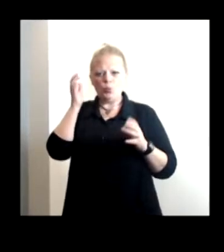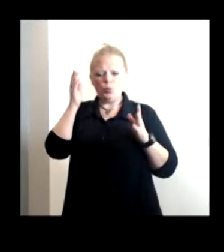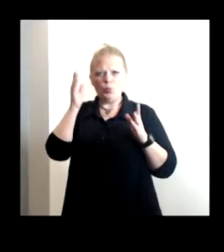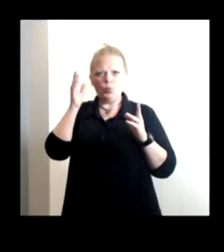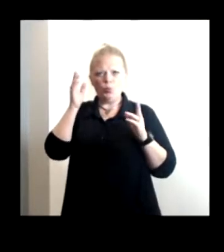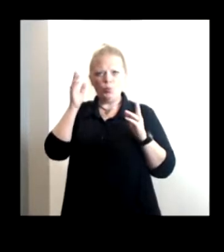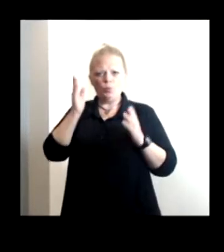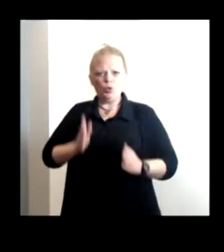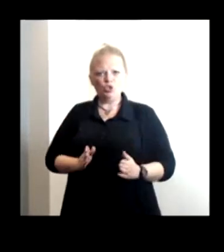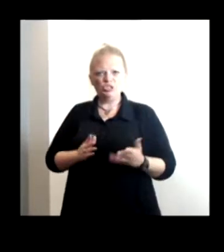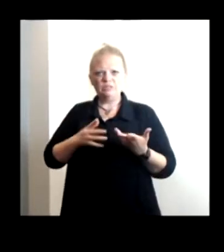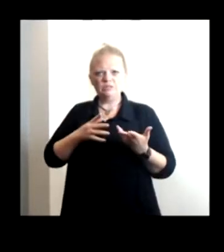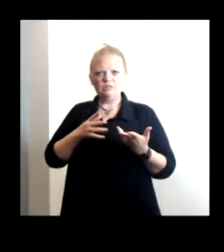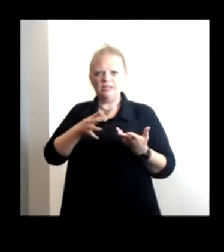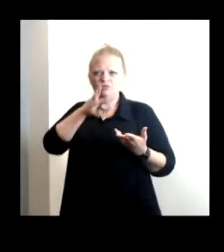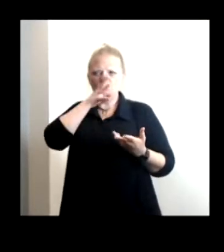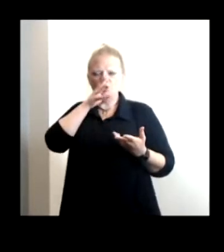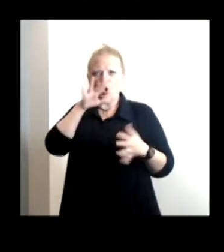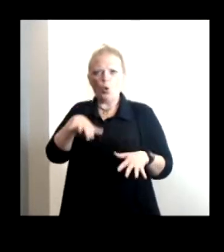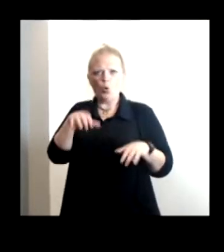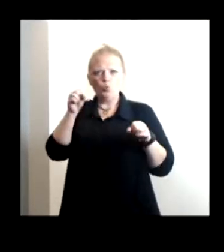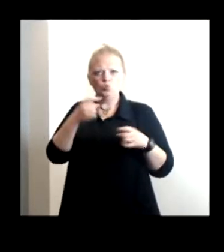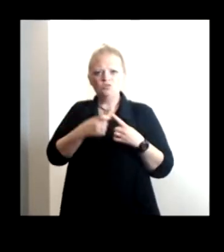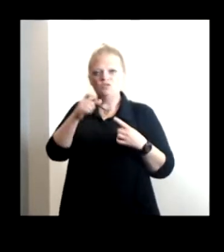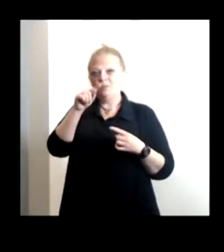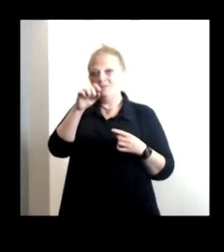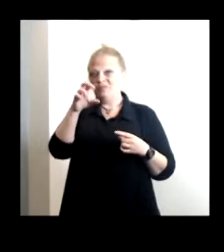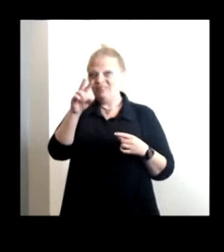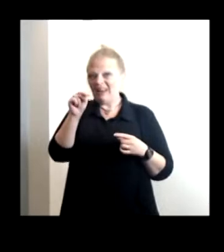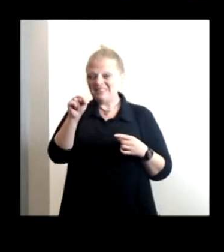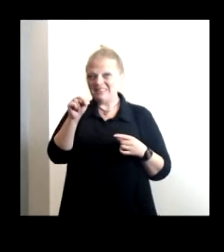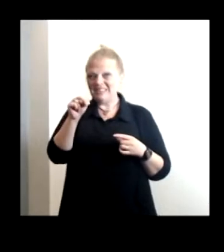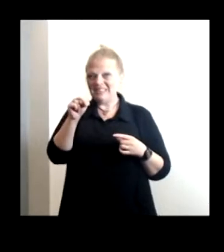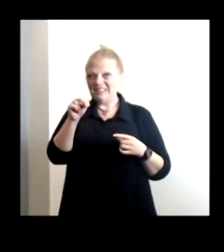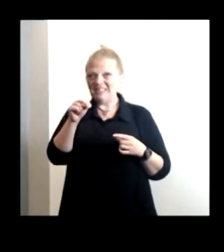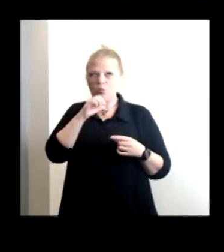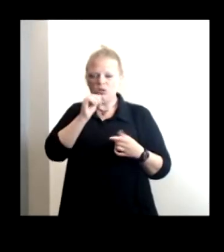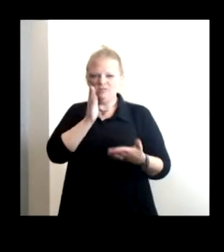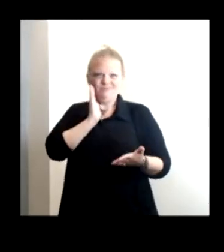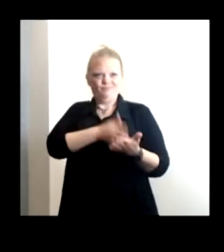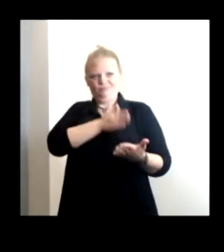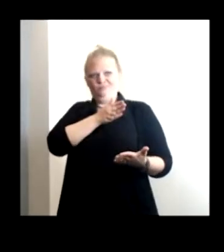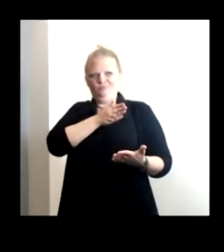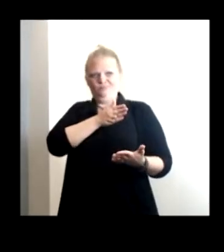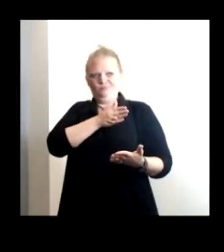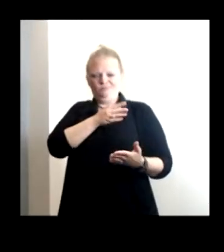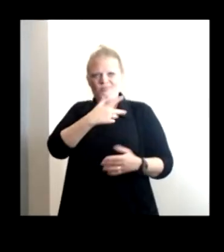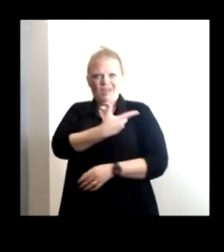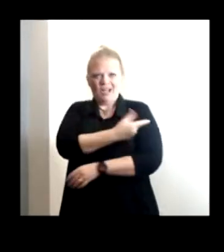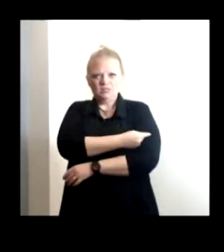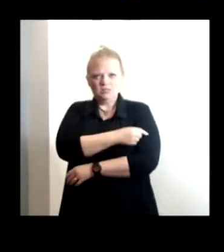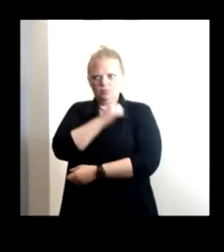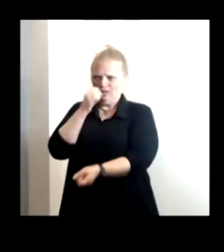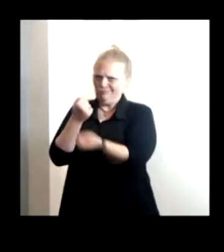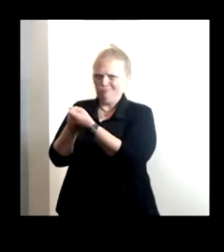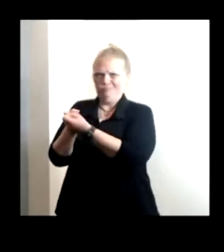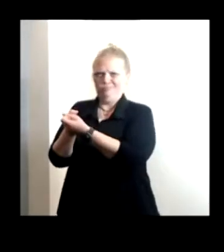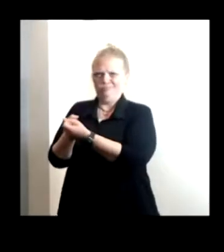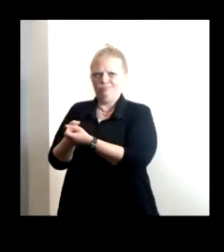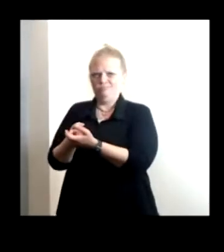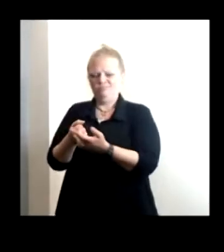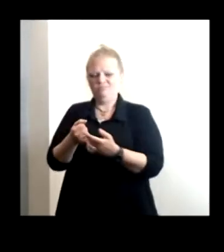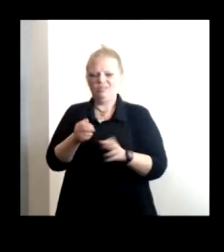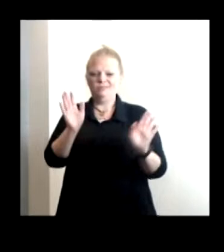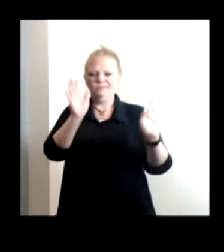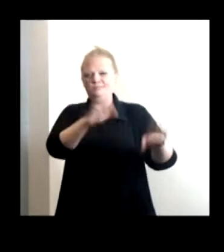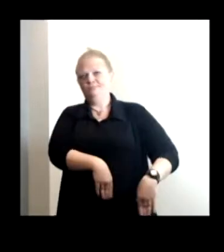individual, the talk radio host from Tennessee who wasn't necessarily anti-vax but wasn't pro-vaccine, denigrated the vaccine,